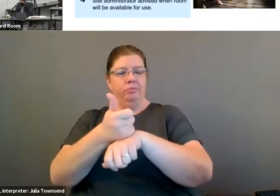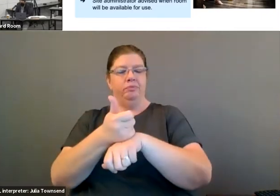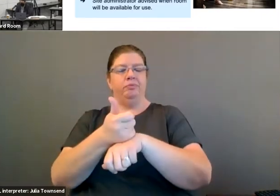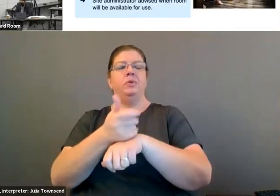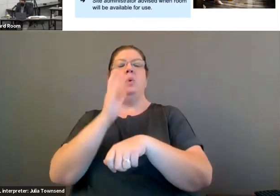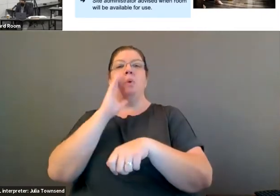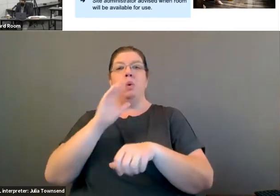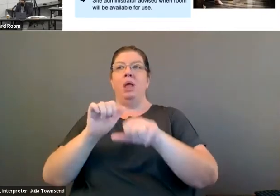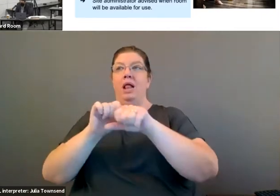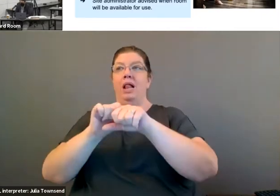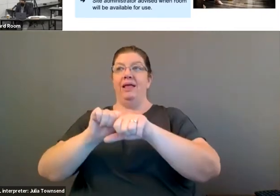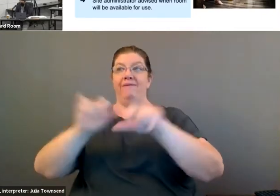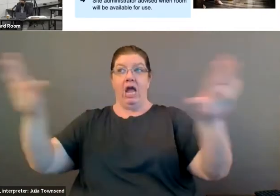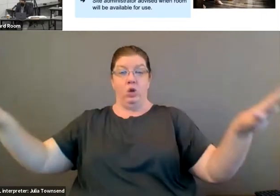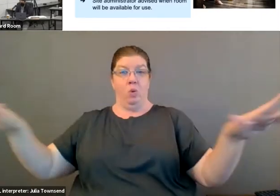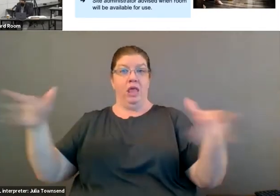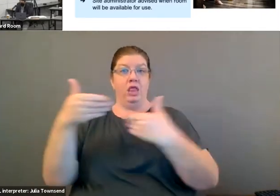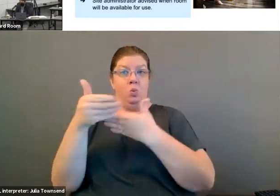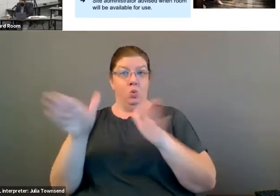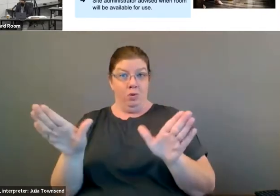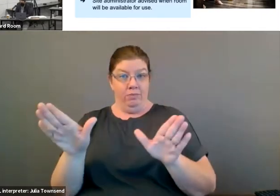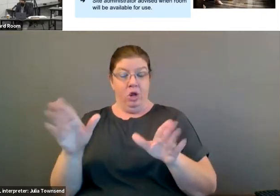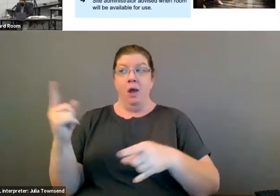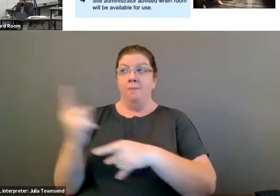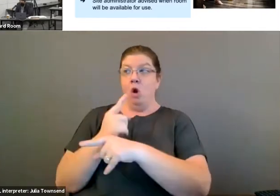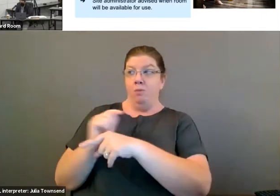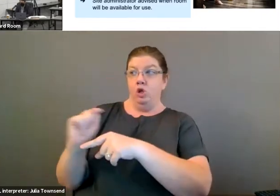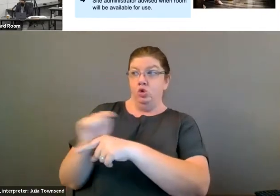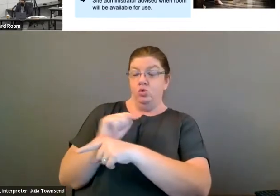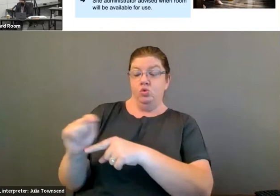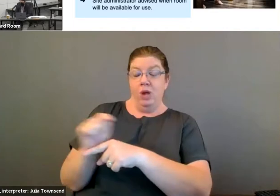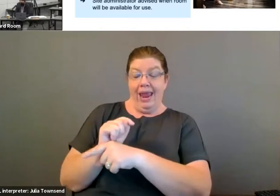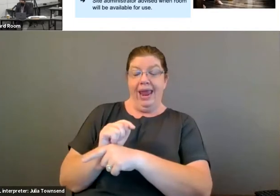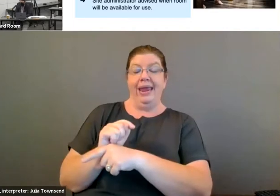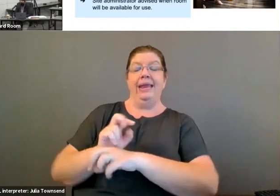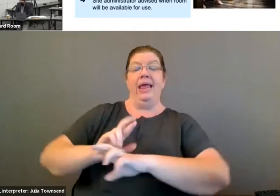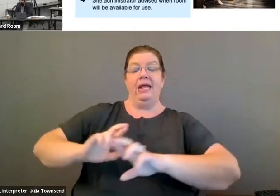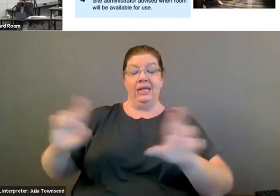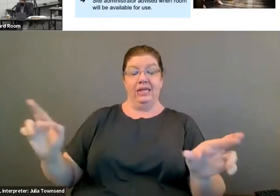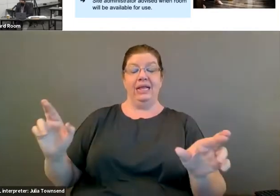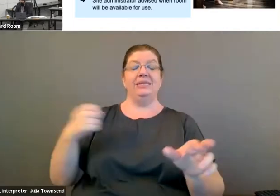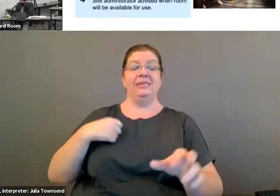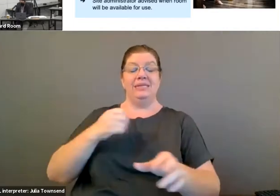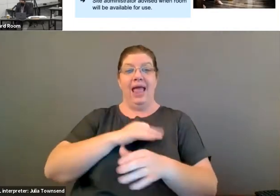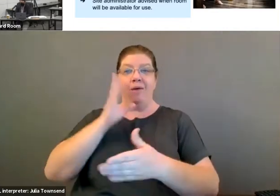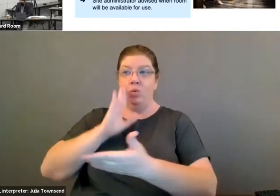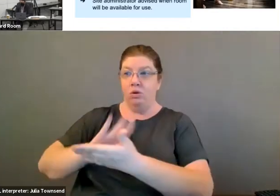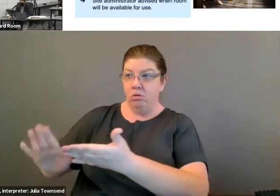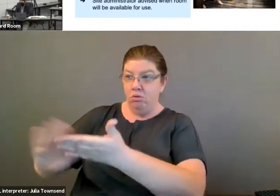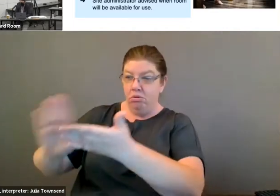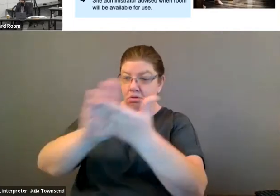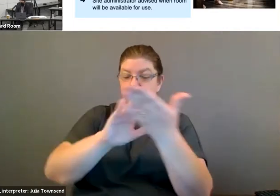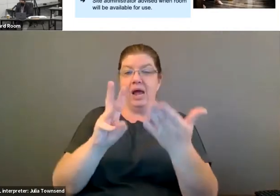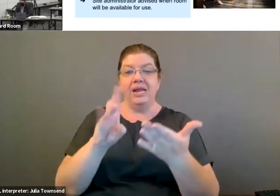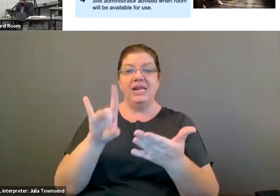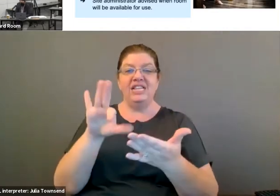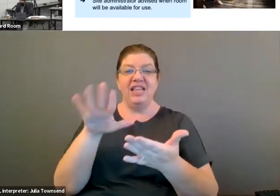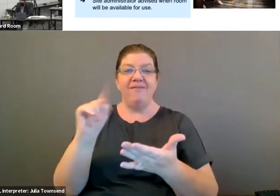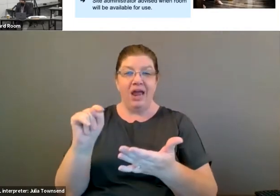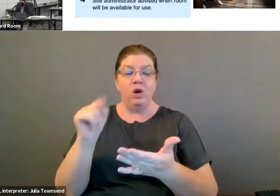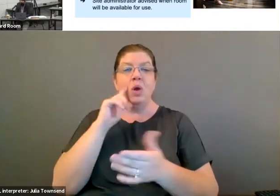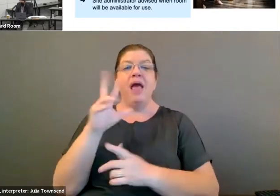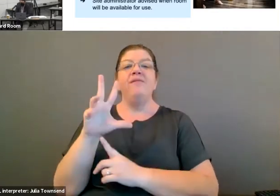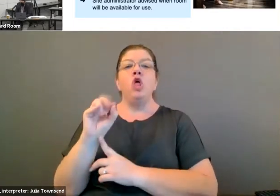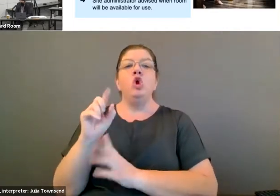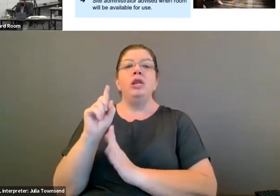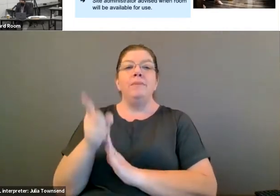We'll evacuate the room. Our properly trained and equipped custodial staff will disinfect the area. We have a 30-minute contact time